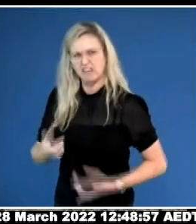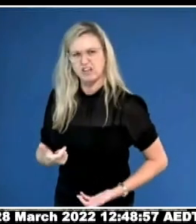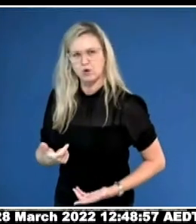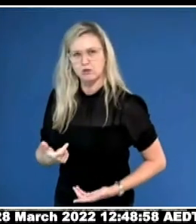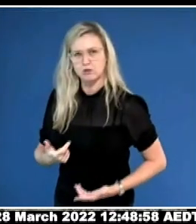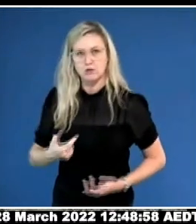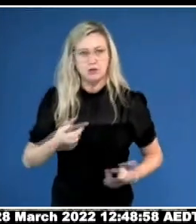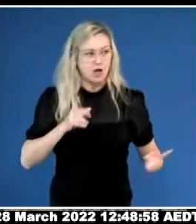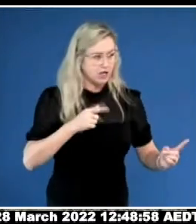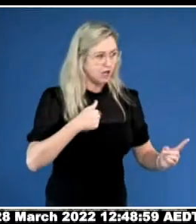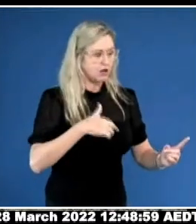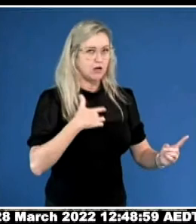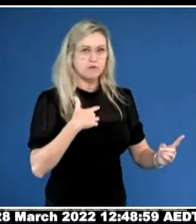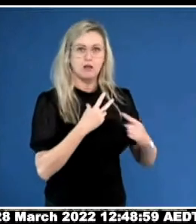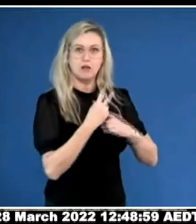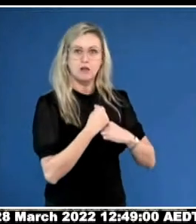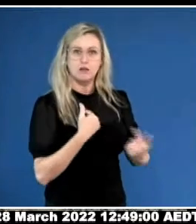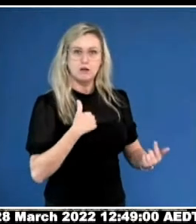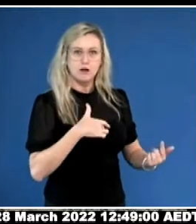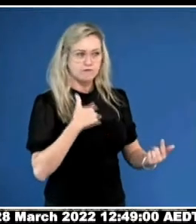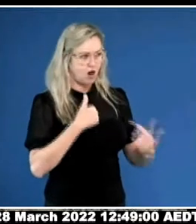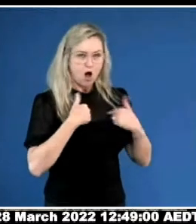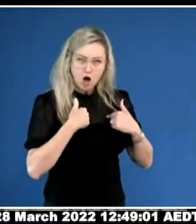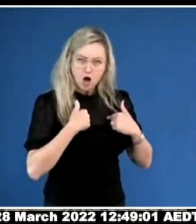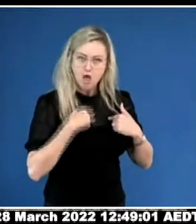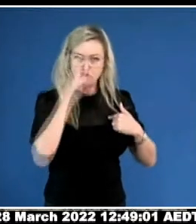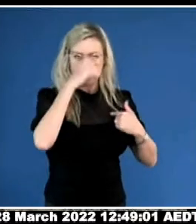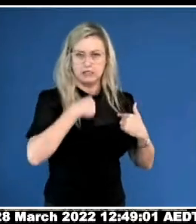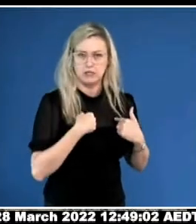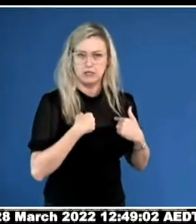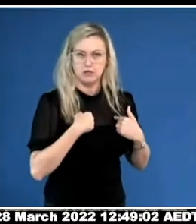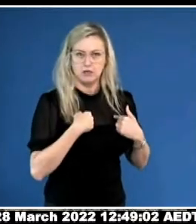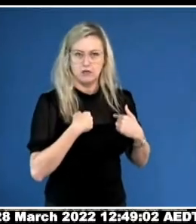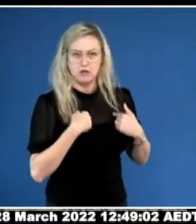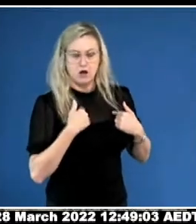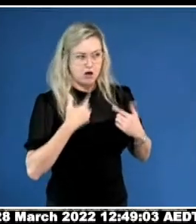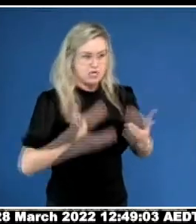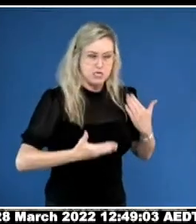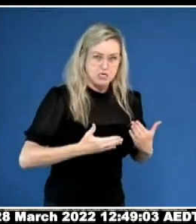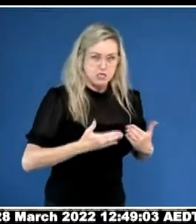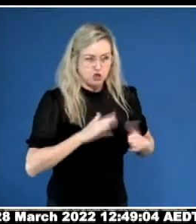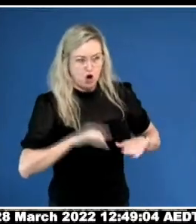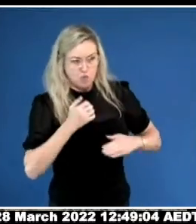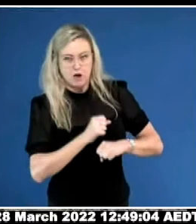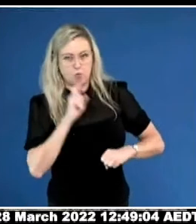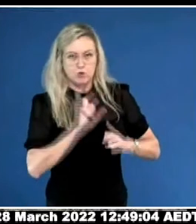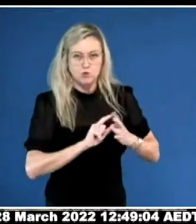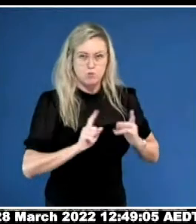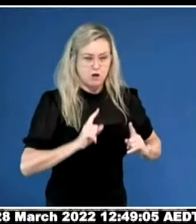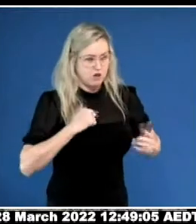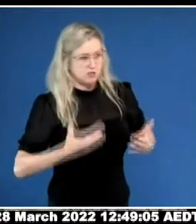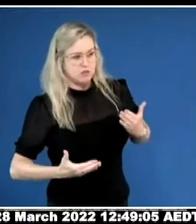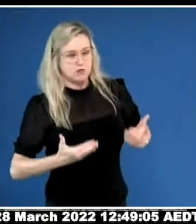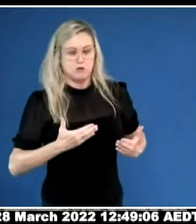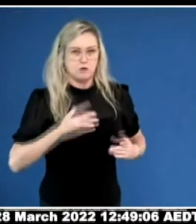the one that needed to get help. I didn't know what they were going to do. They left after talking with us. They left me